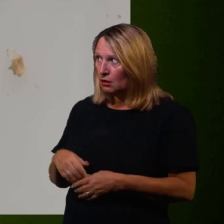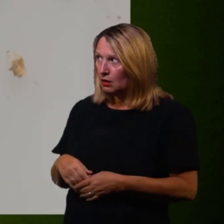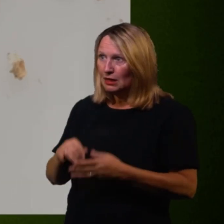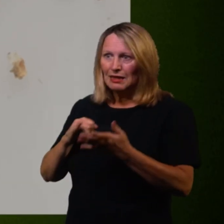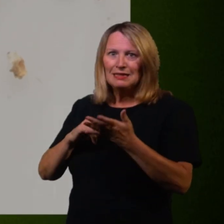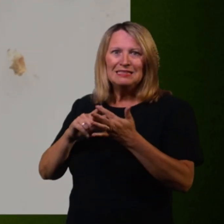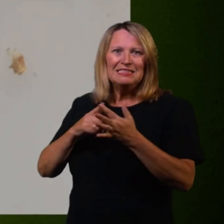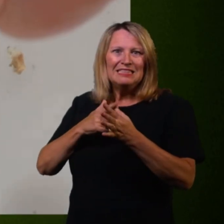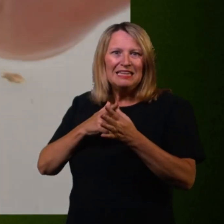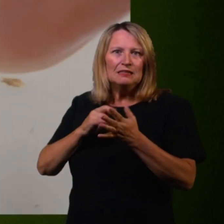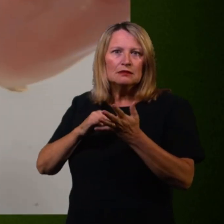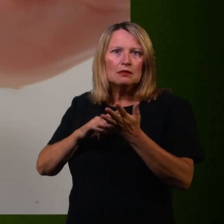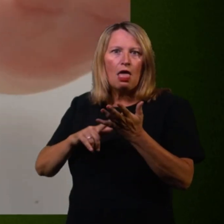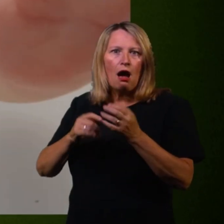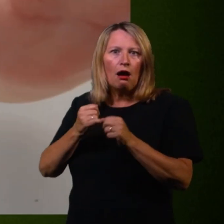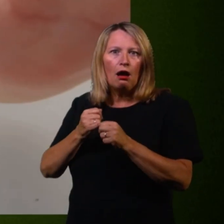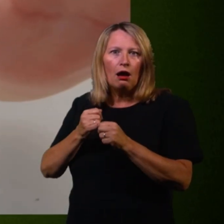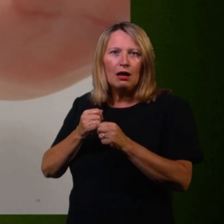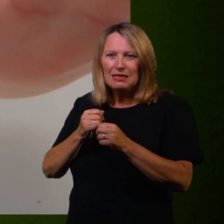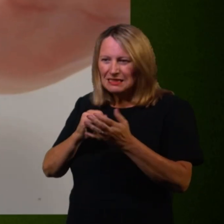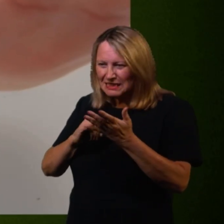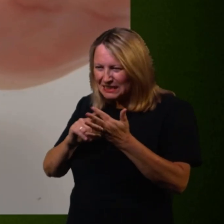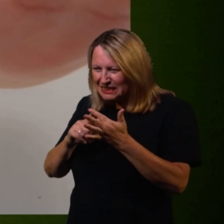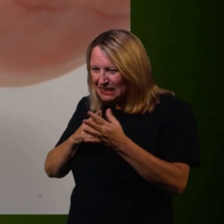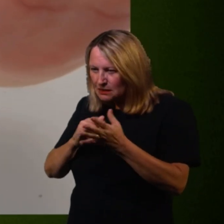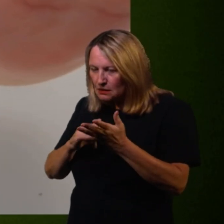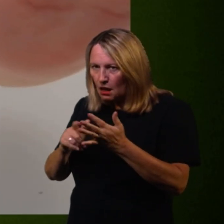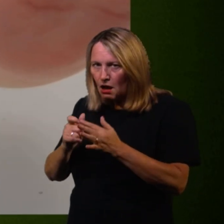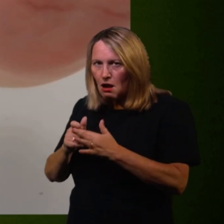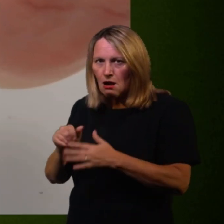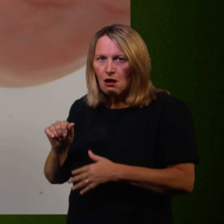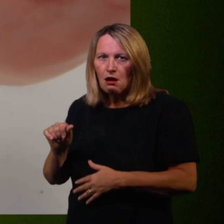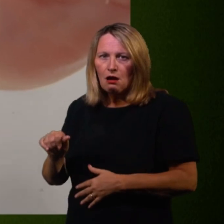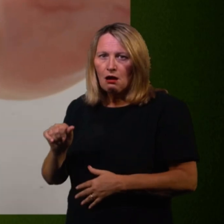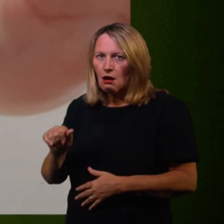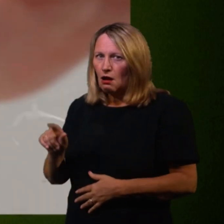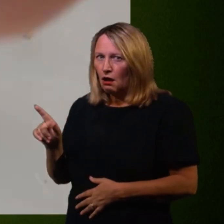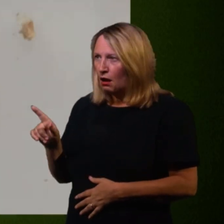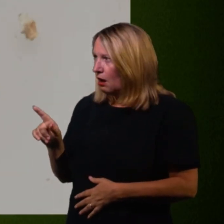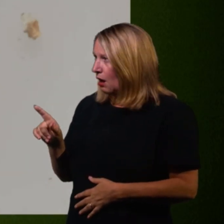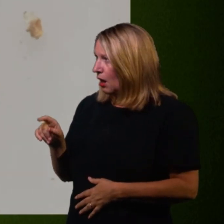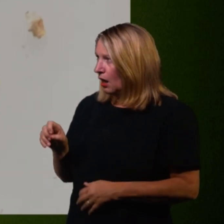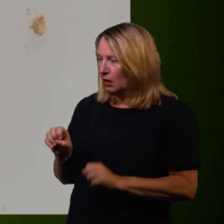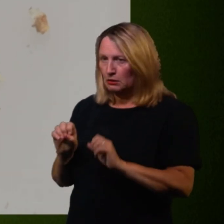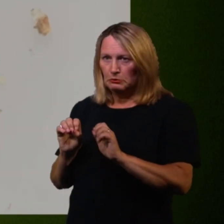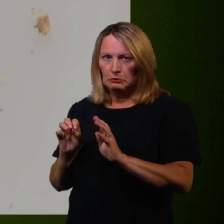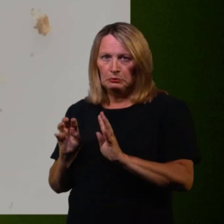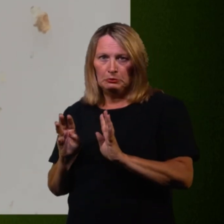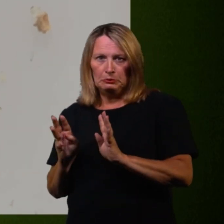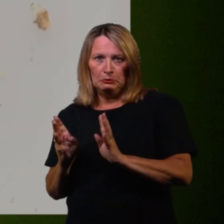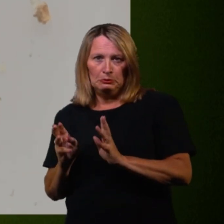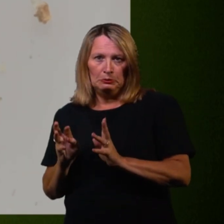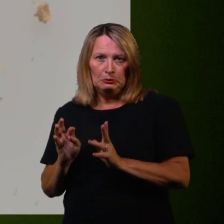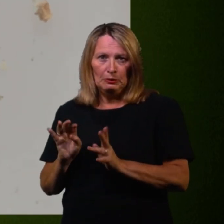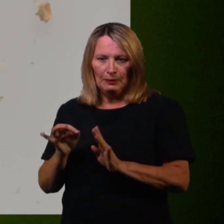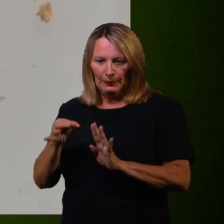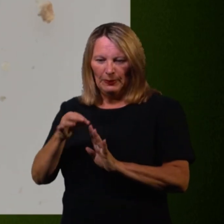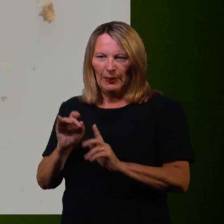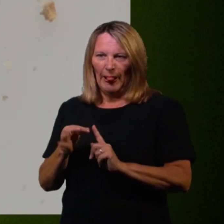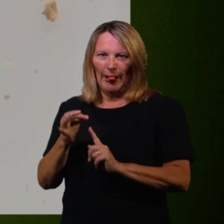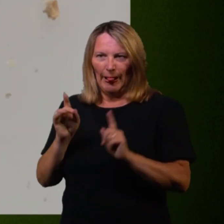Oh, wow. So that is a sea slope. It's beautiful. It's got quite sort of elaborate, almost